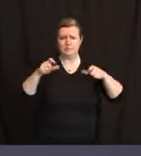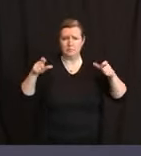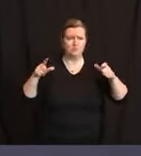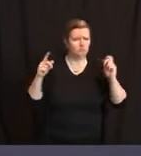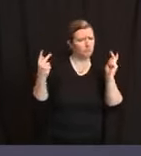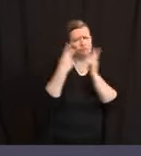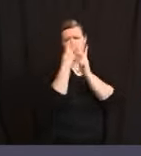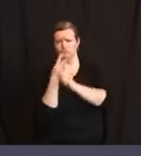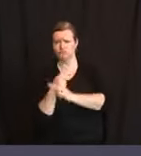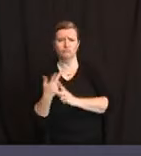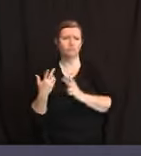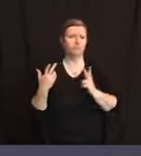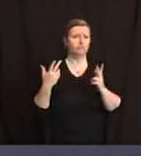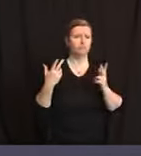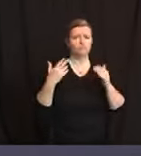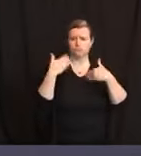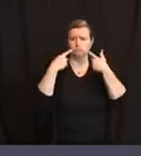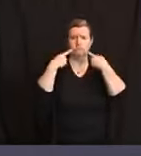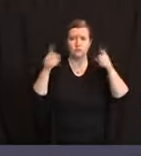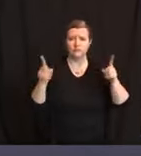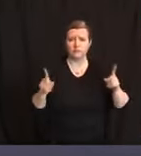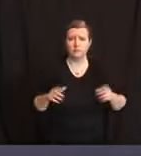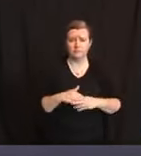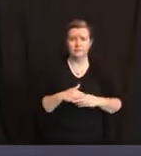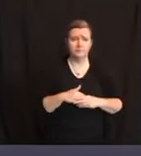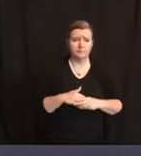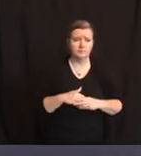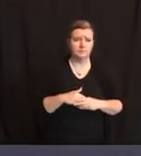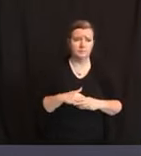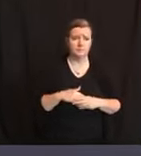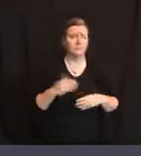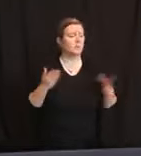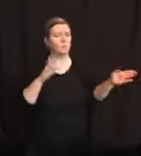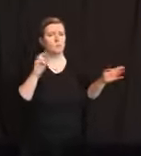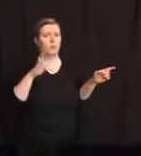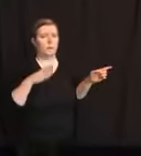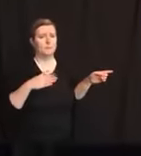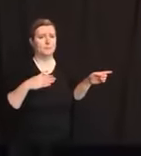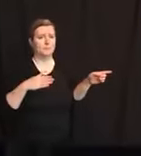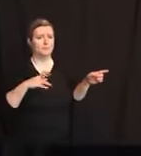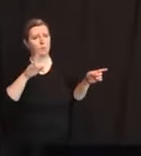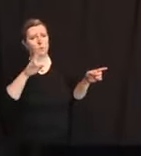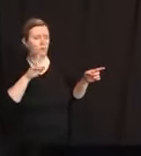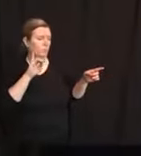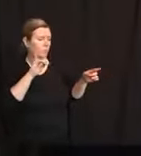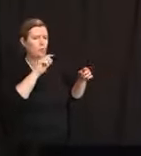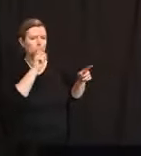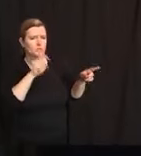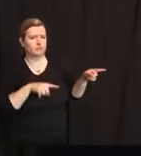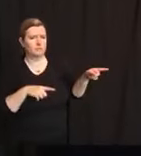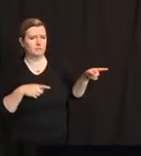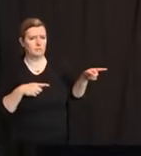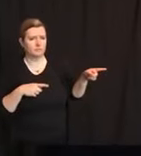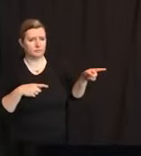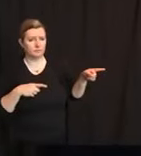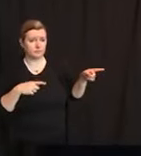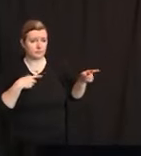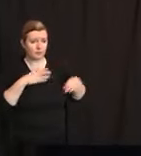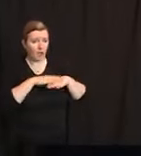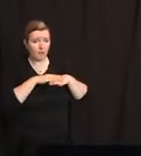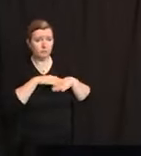this. Rob, do you want to answer the unemployment question? Yep, good question, Michelle. Just real quick, just want to say that one of my first jobs was on the Atlantic City Boardwalk in